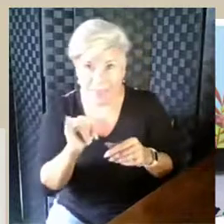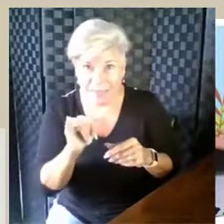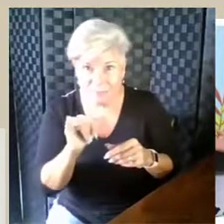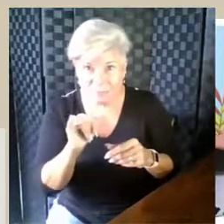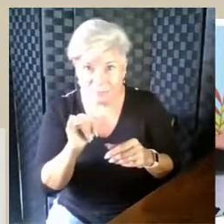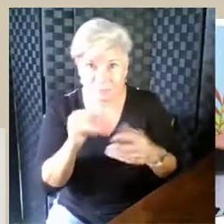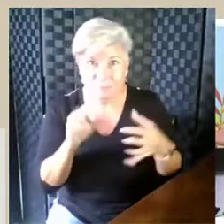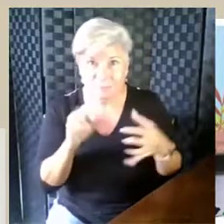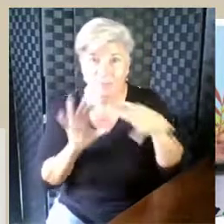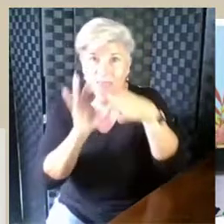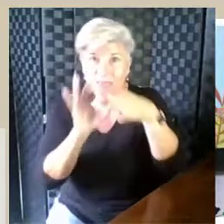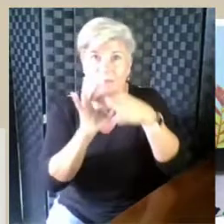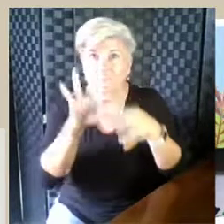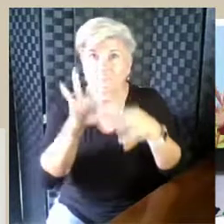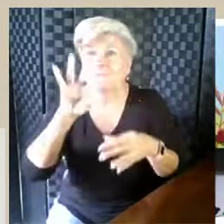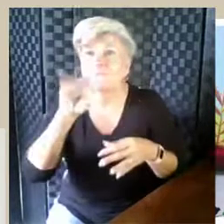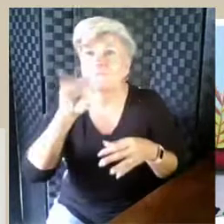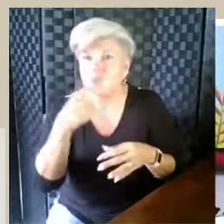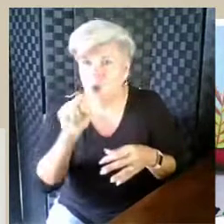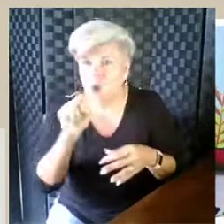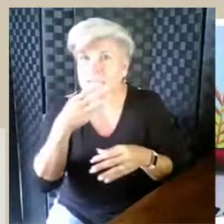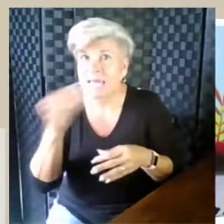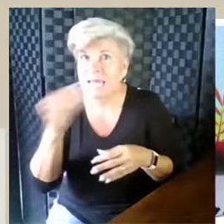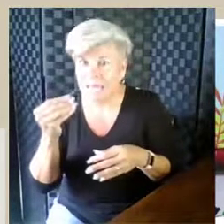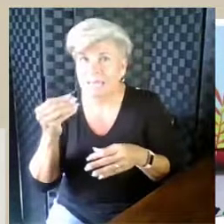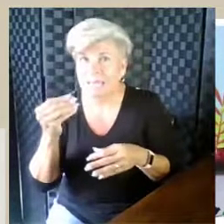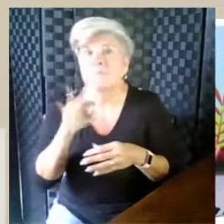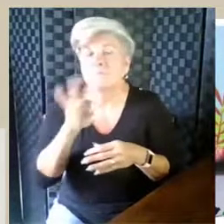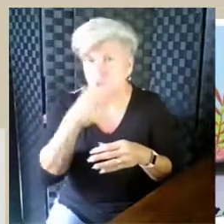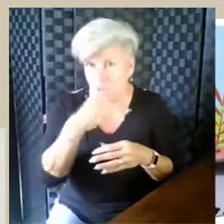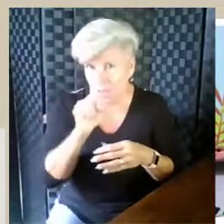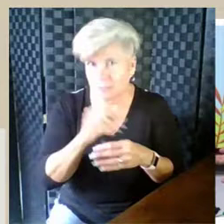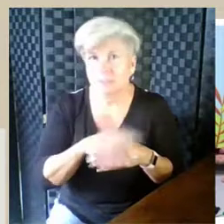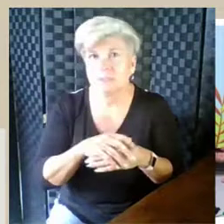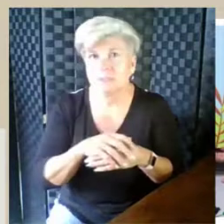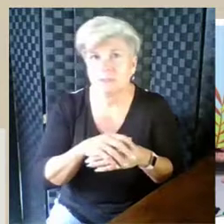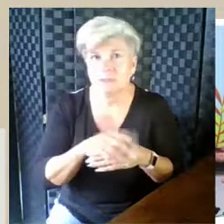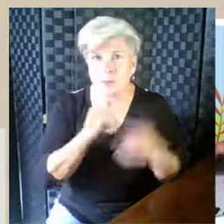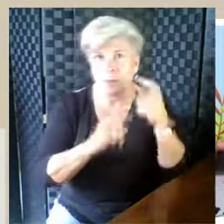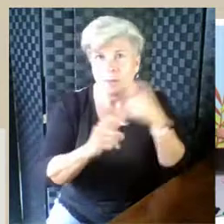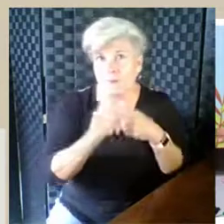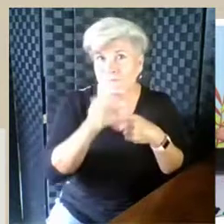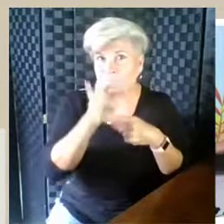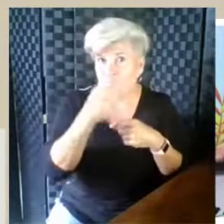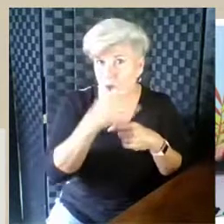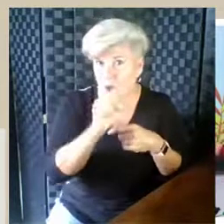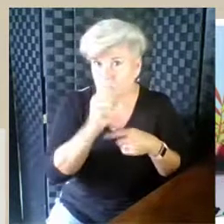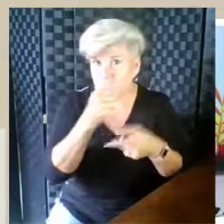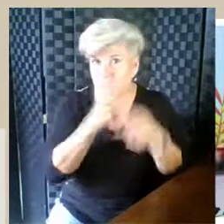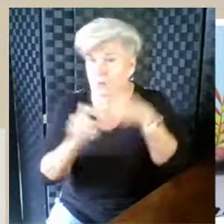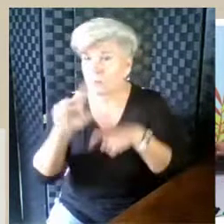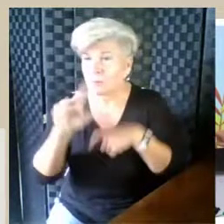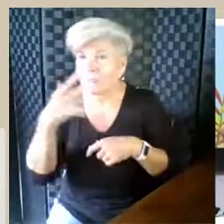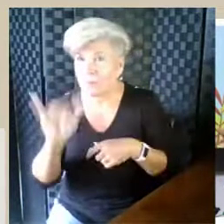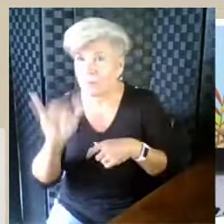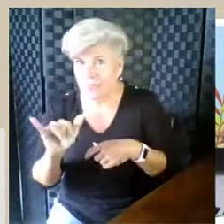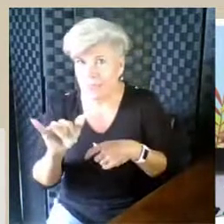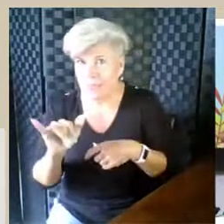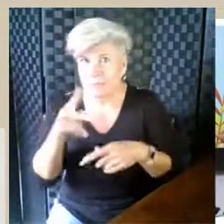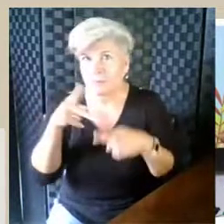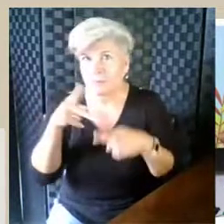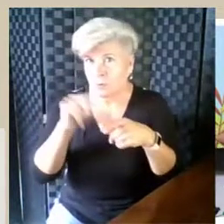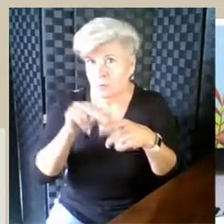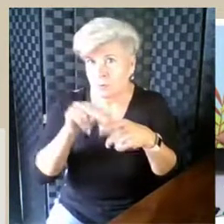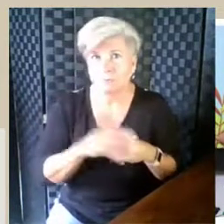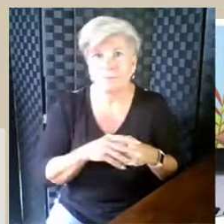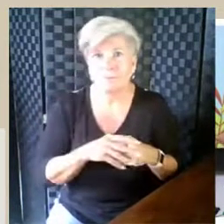passage, they refers back to the word frogs. So they've replaced frogs with they as a